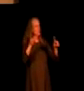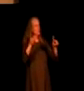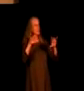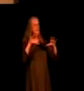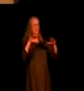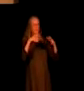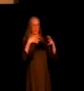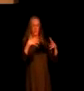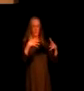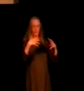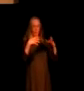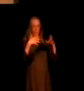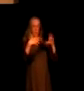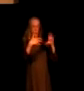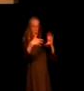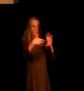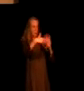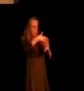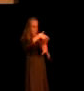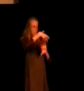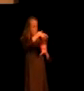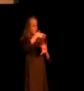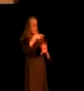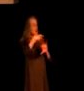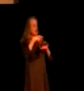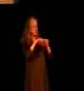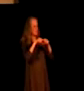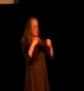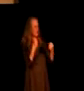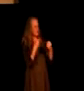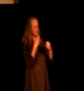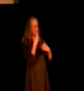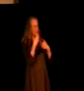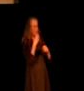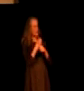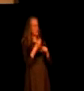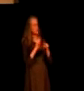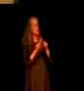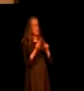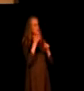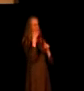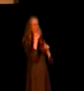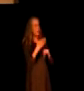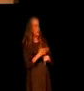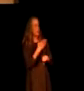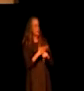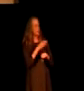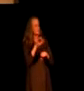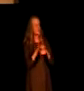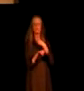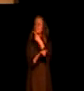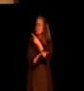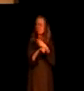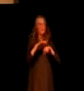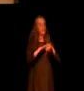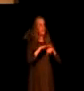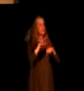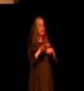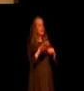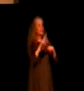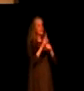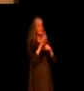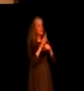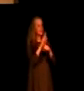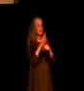a year, and we're on the way to getting it fixed, and this data set is on that digital globe, along with 100